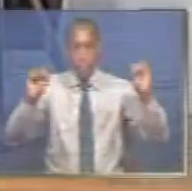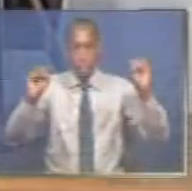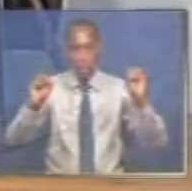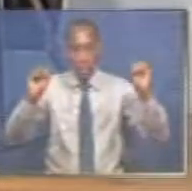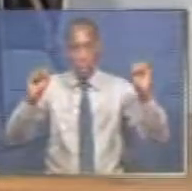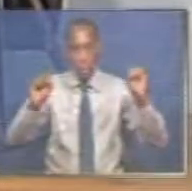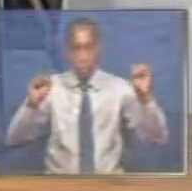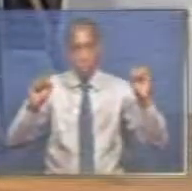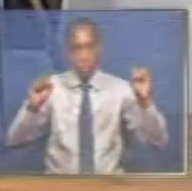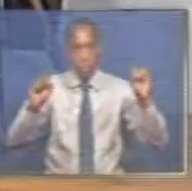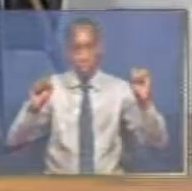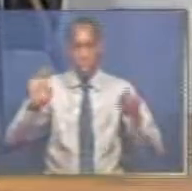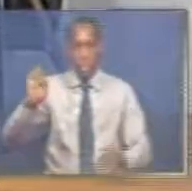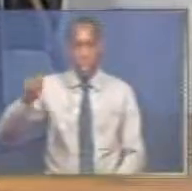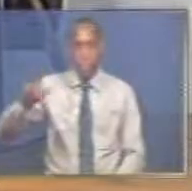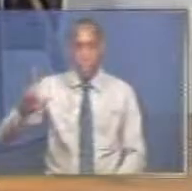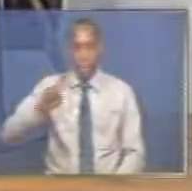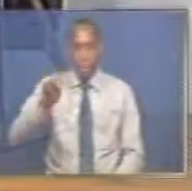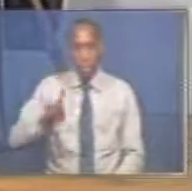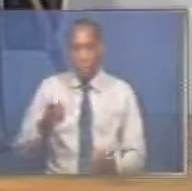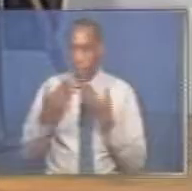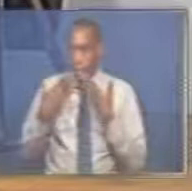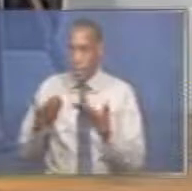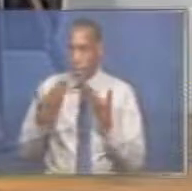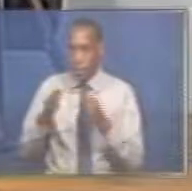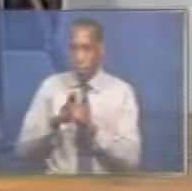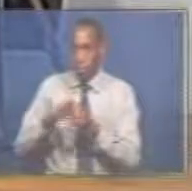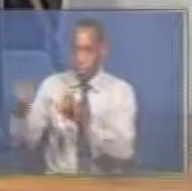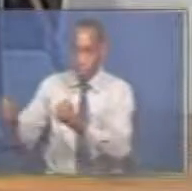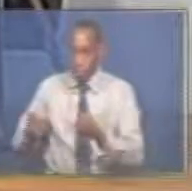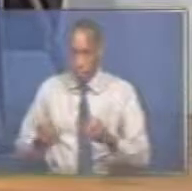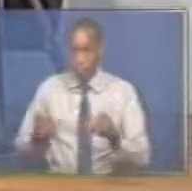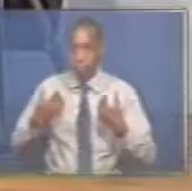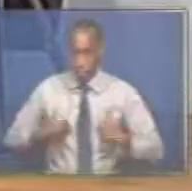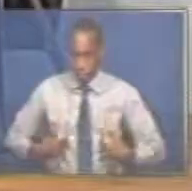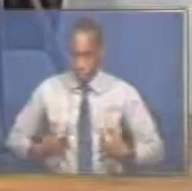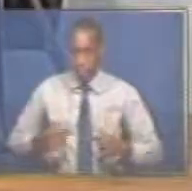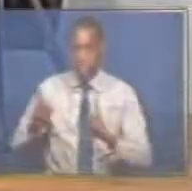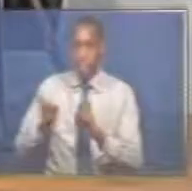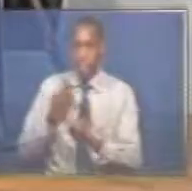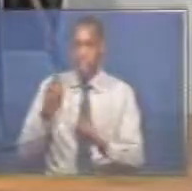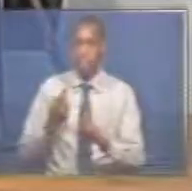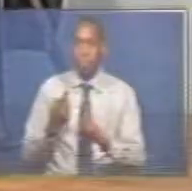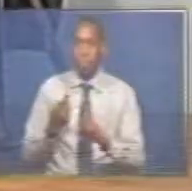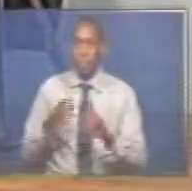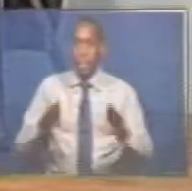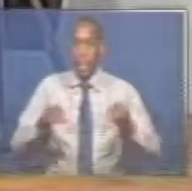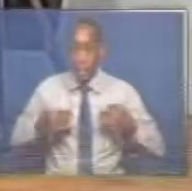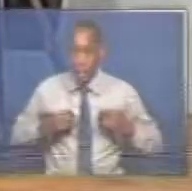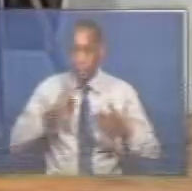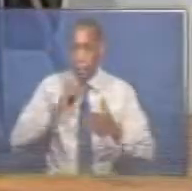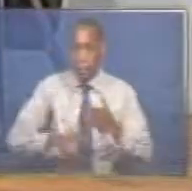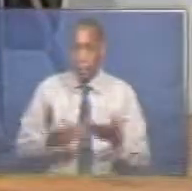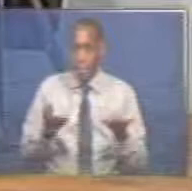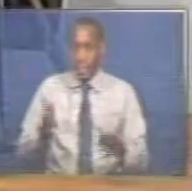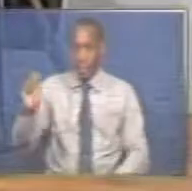you know, EPL? Thank you very much for inviting me here. First of all, one thing we have to accept that in